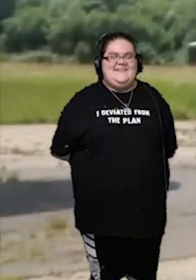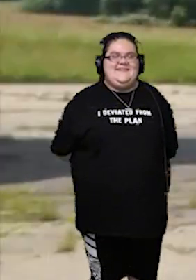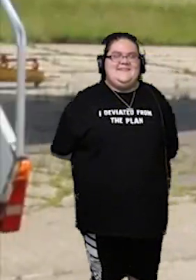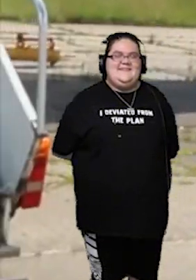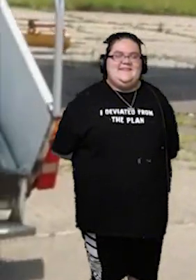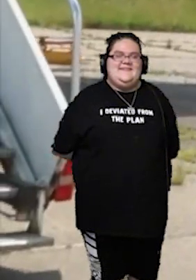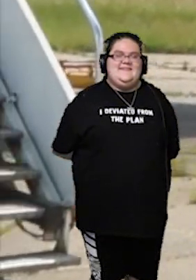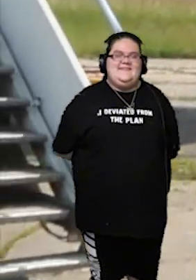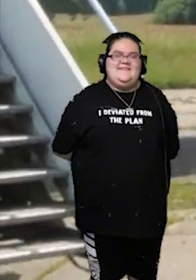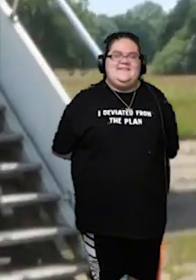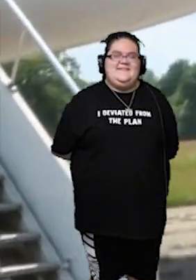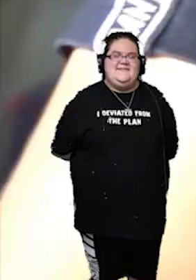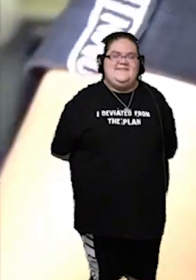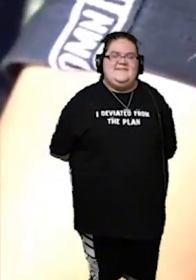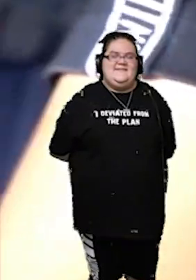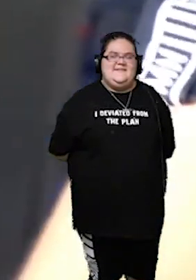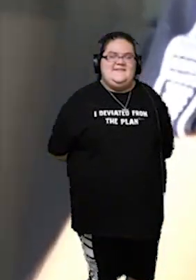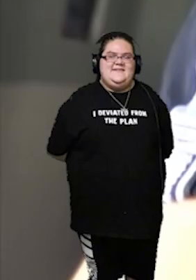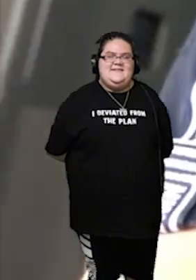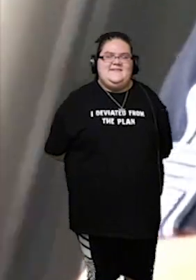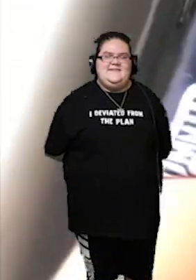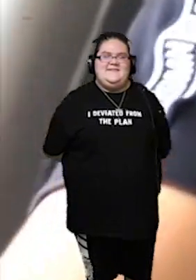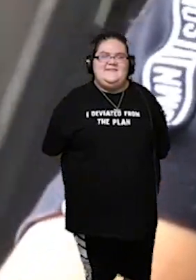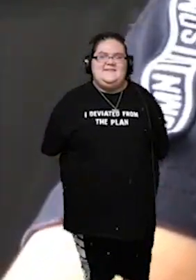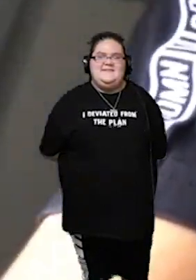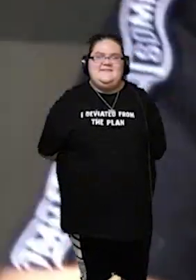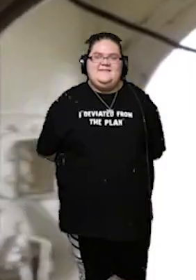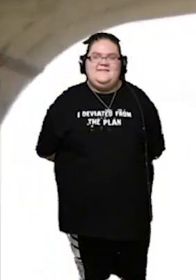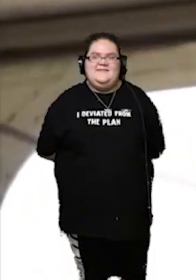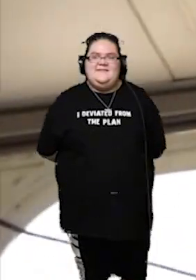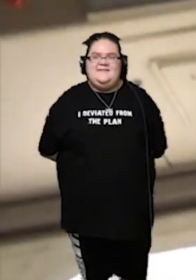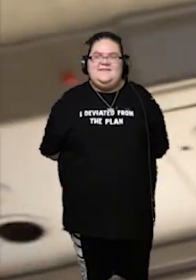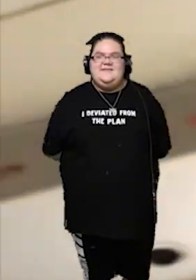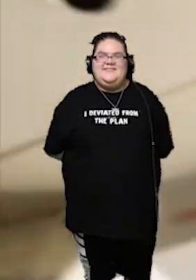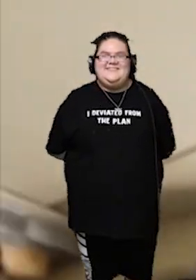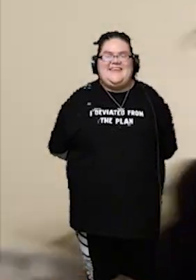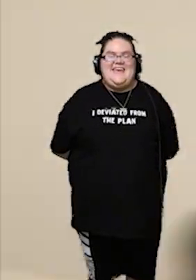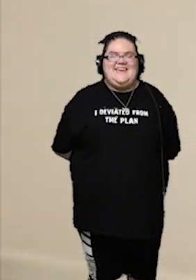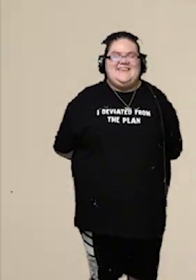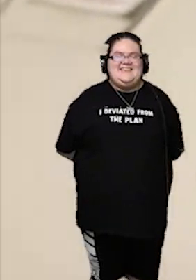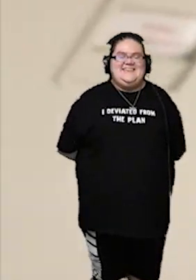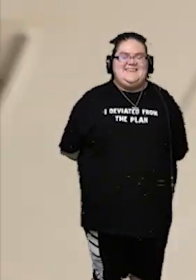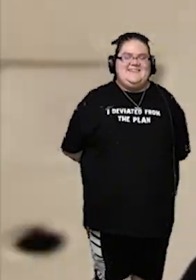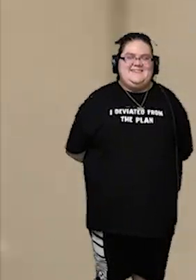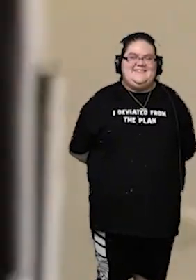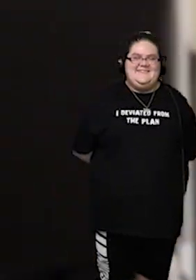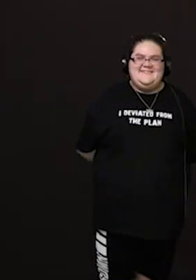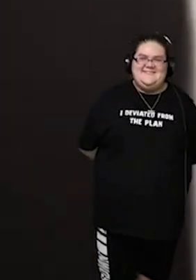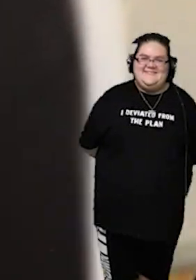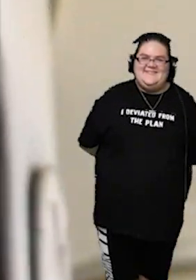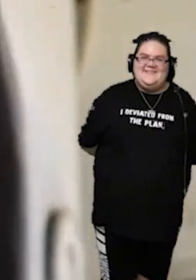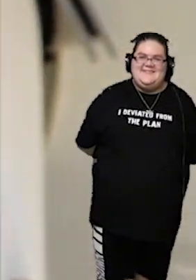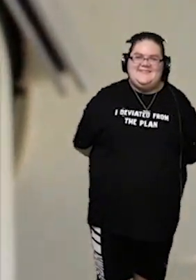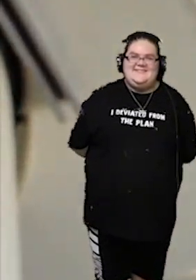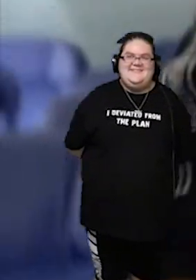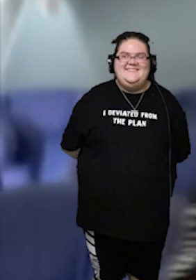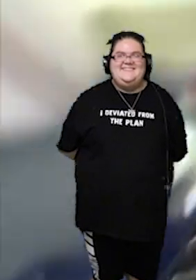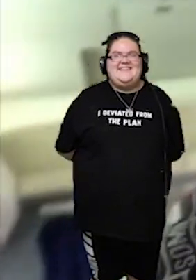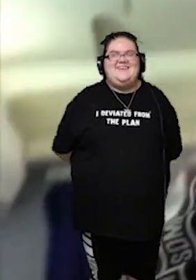Let them play around in the plane, you know? Oi, someone come on a drinks run with me. Drinks run. Hello. Hello,